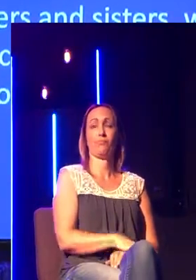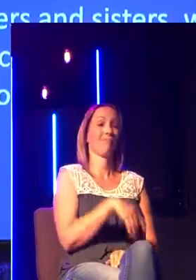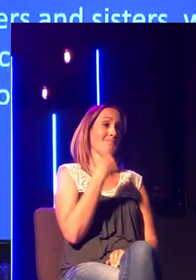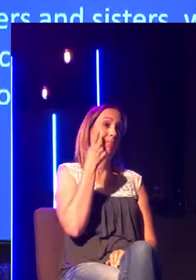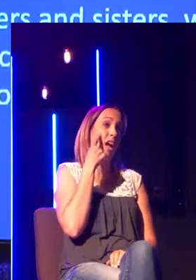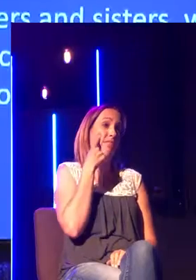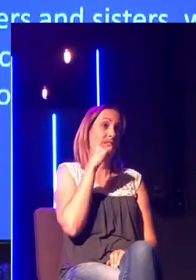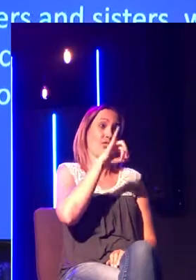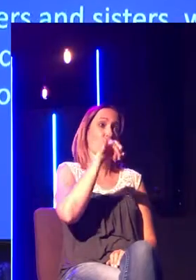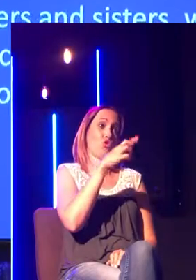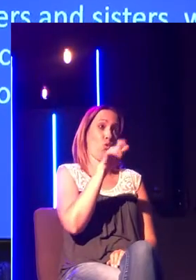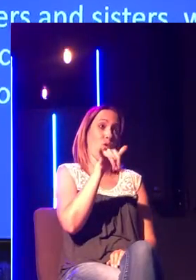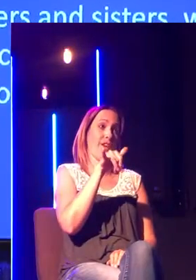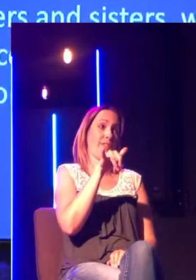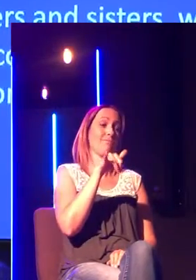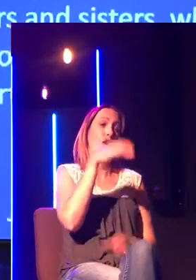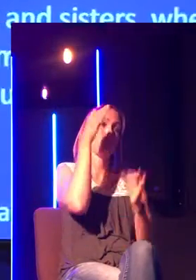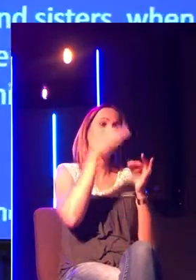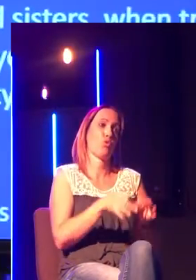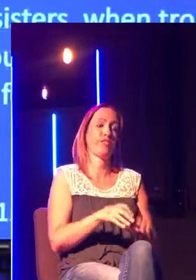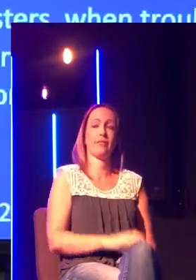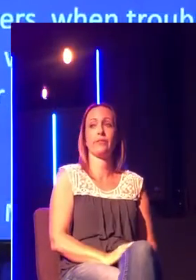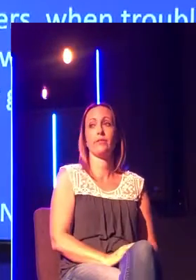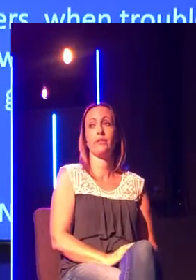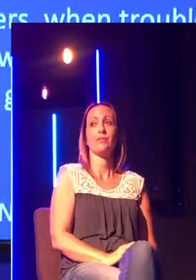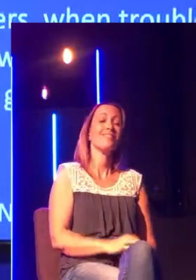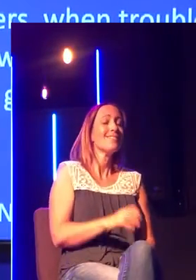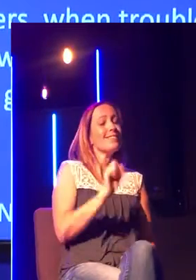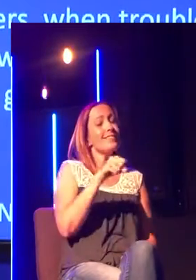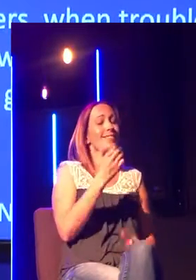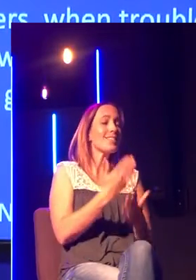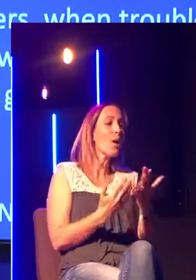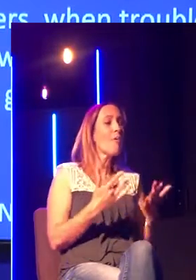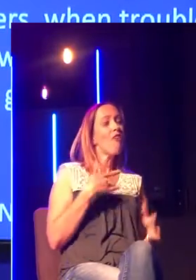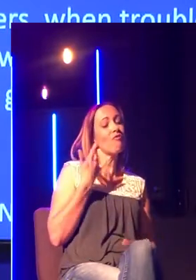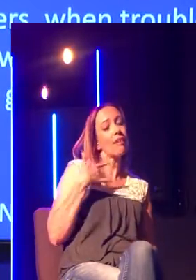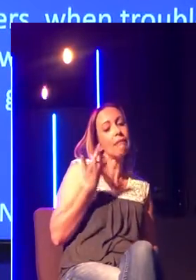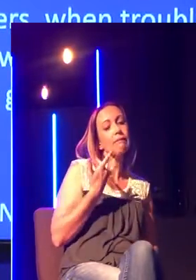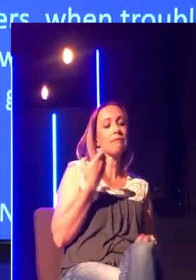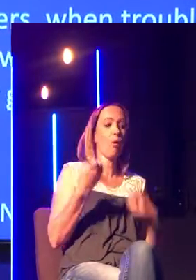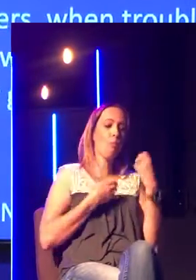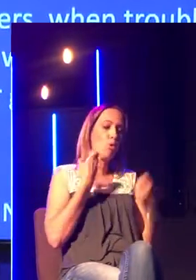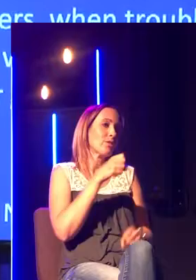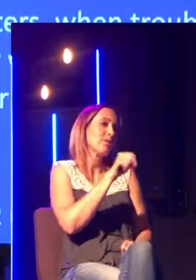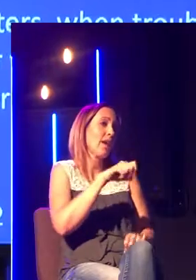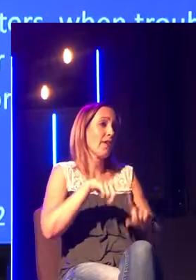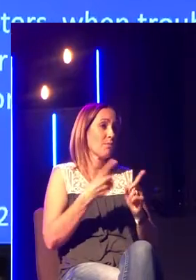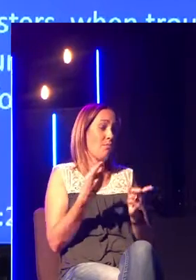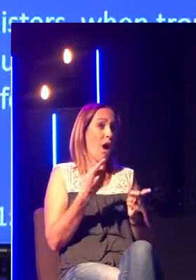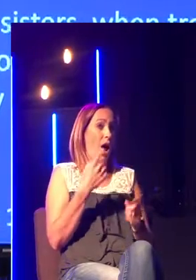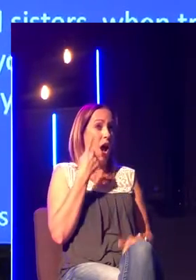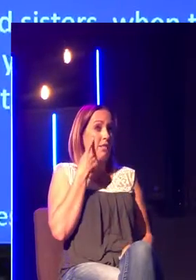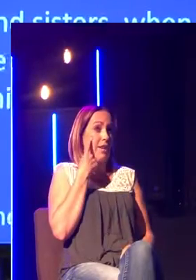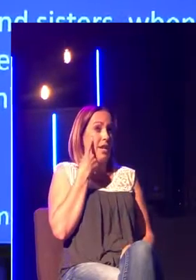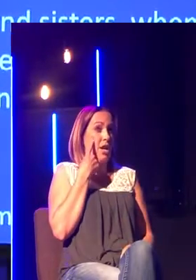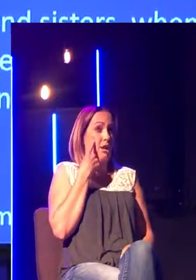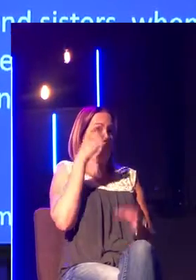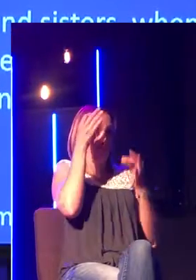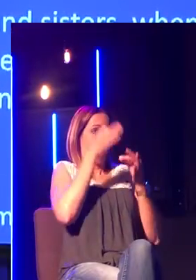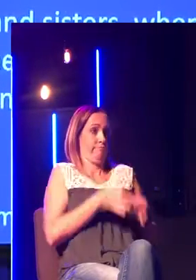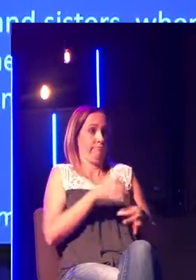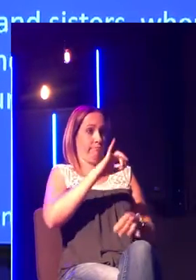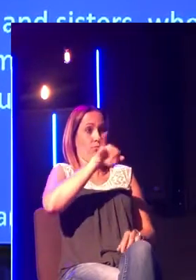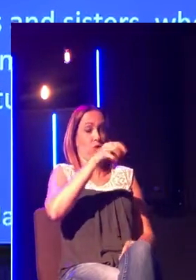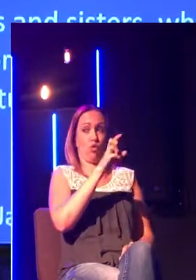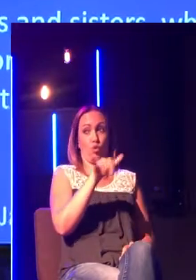choice. I believe that joy is a choice. Yes, there's some feelings and some emotions that come along with it, but I believe that there is a choice when it